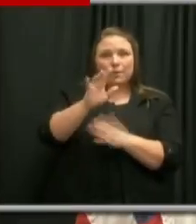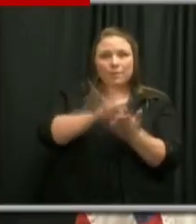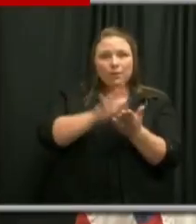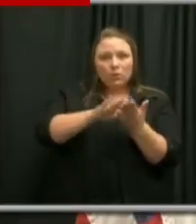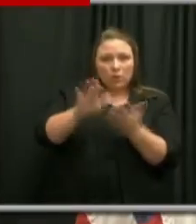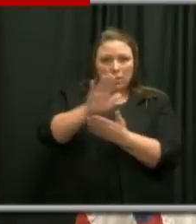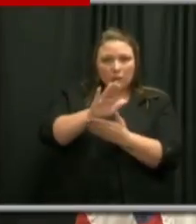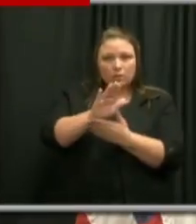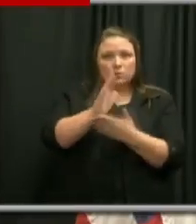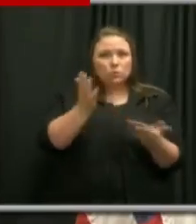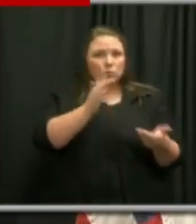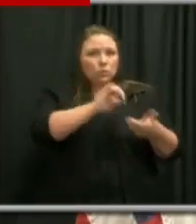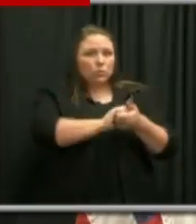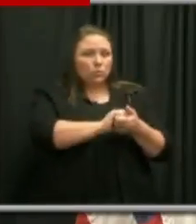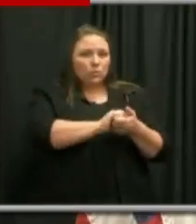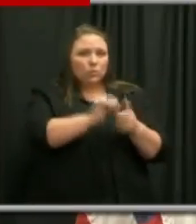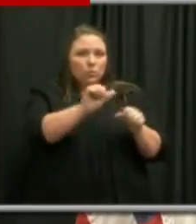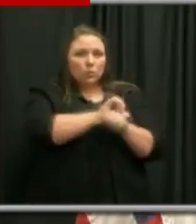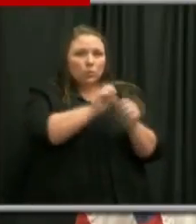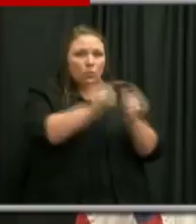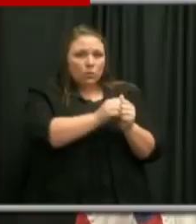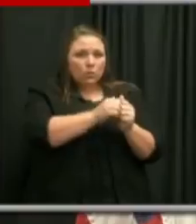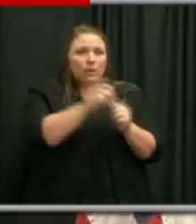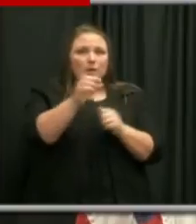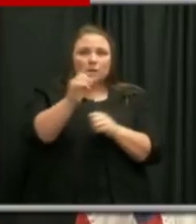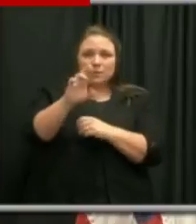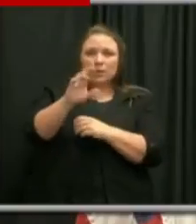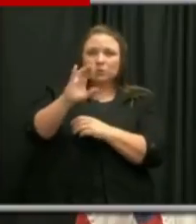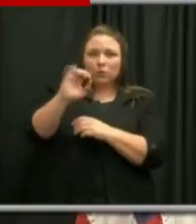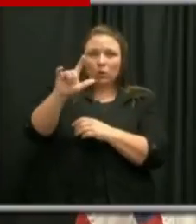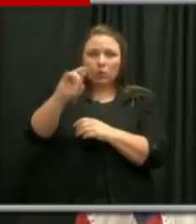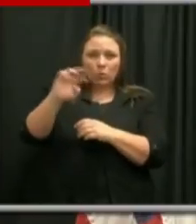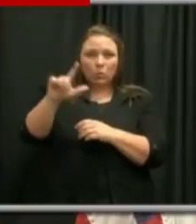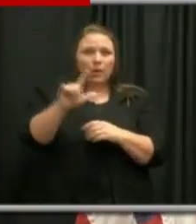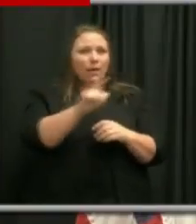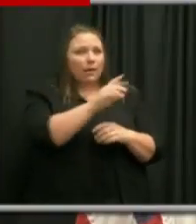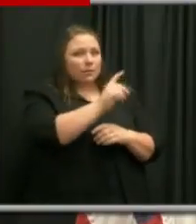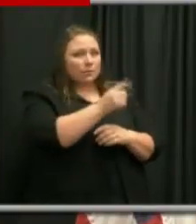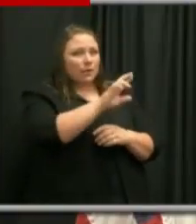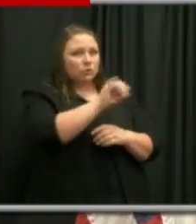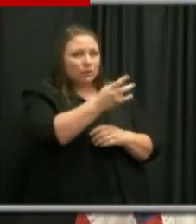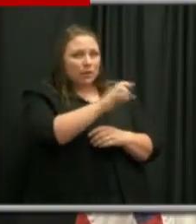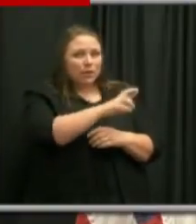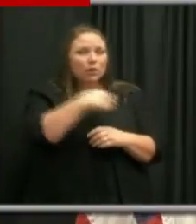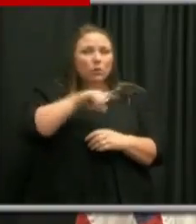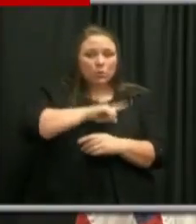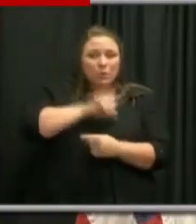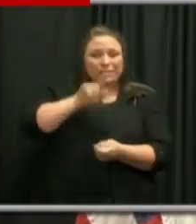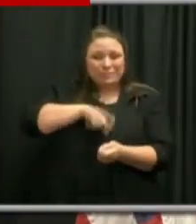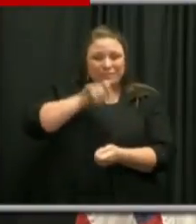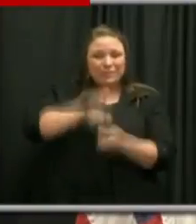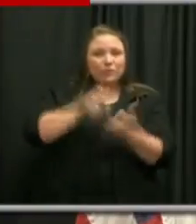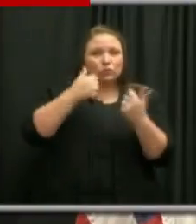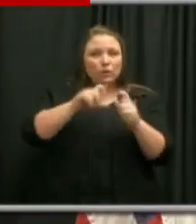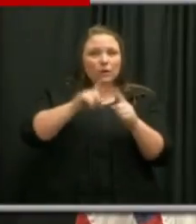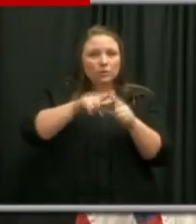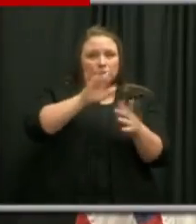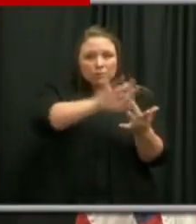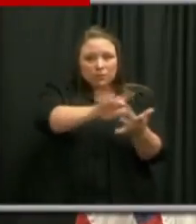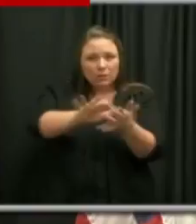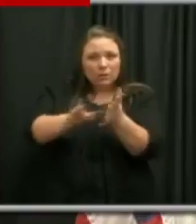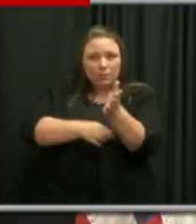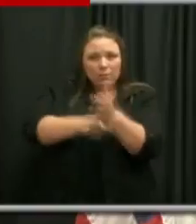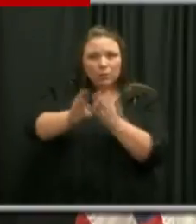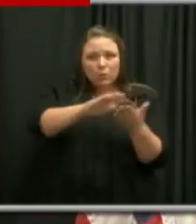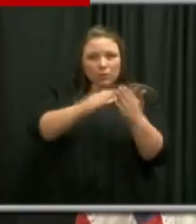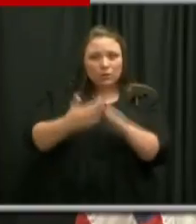in cooperation with Dr. Caldwell, Dr. Jahangir, Meharry Medical College is trying to reach out specifically to minority communities,